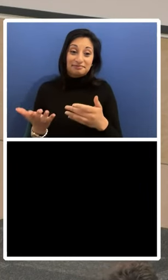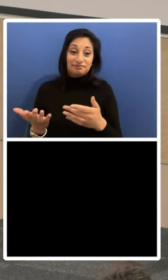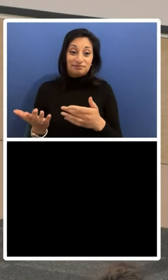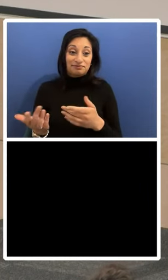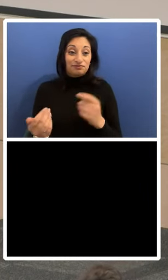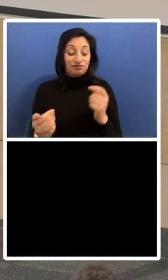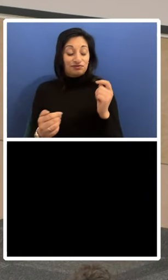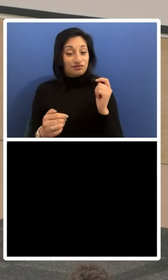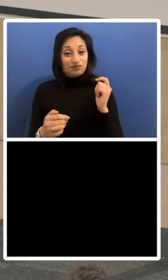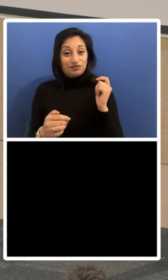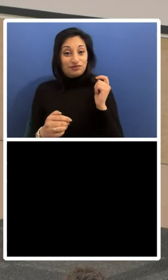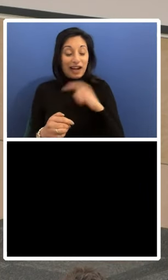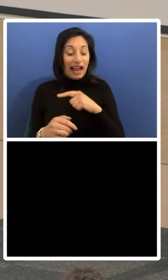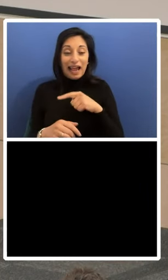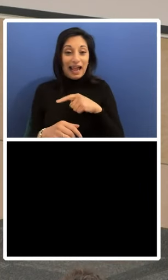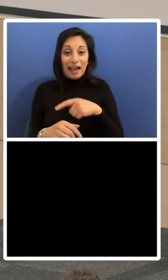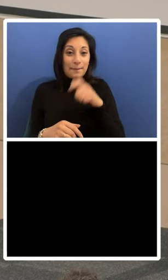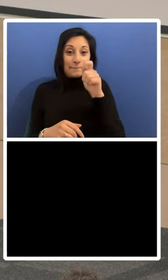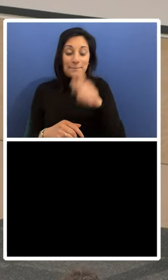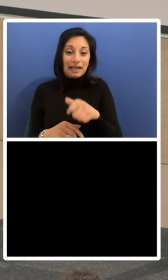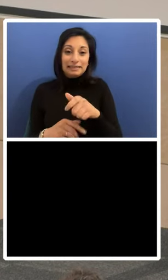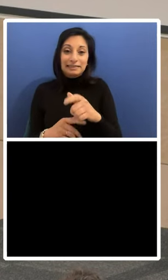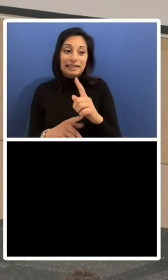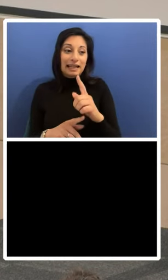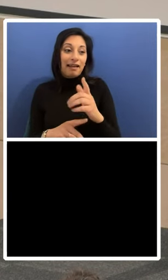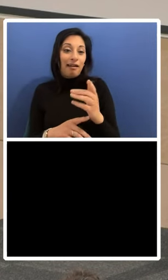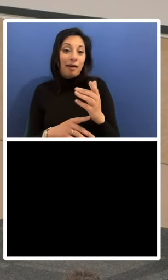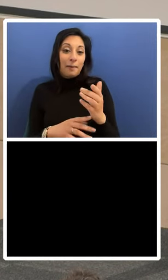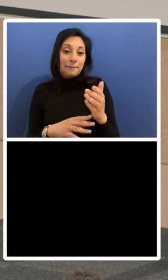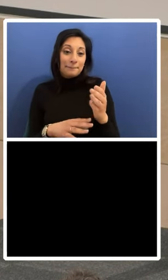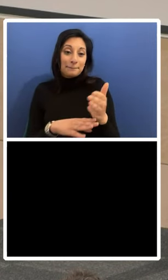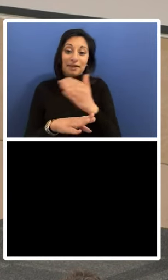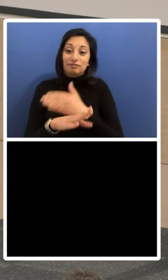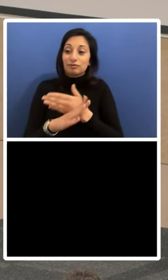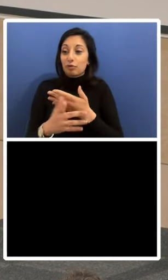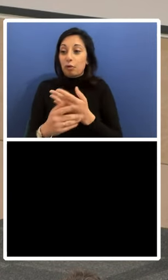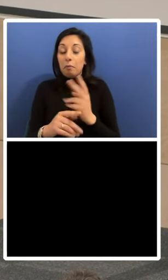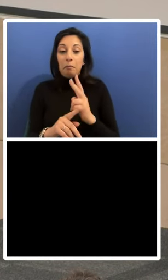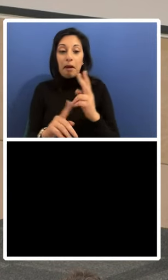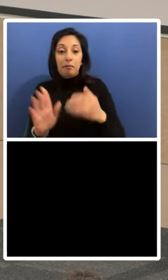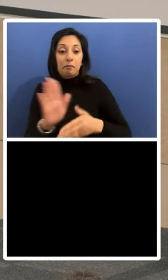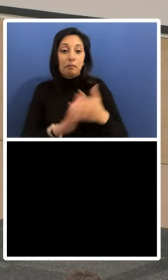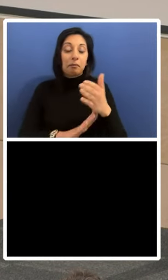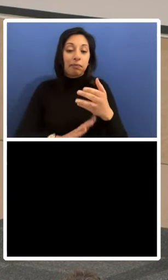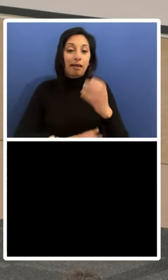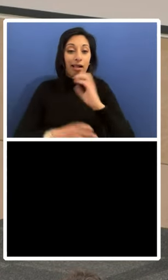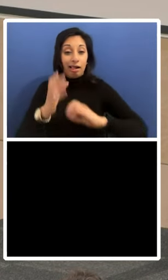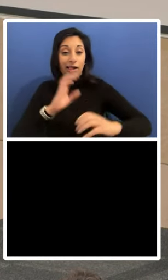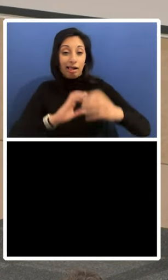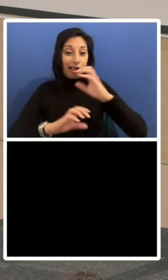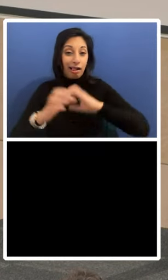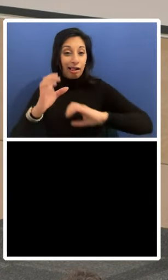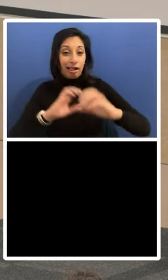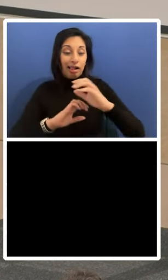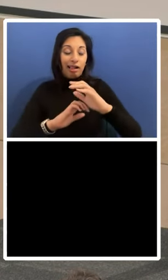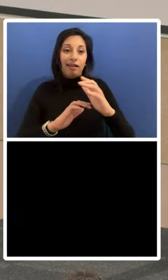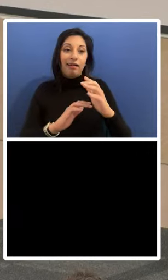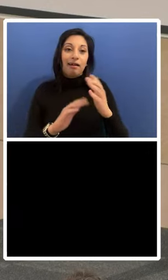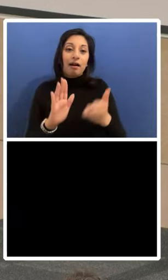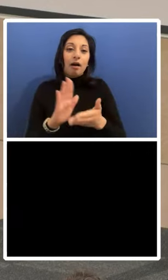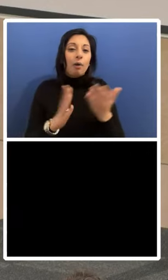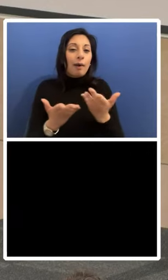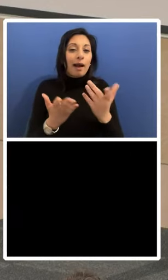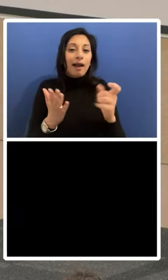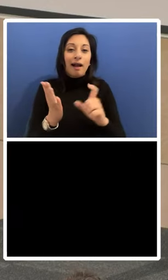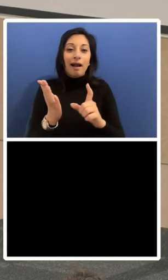he used to take me out drinking. Like, he used to call me Gary the Geezer. I was like his little like Cockney sidekick in Clapham, which is like 20 miles from Ilford. And he